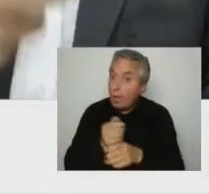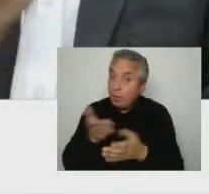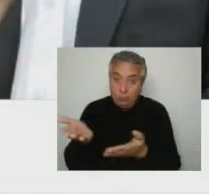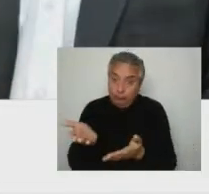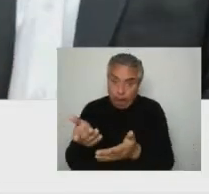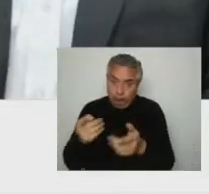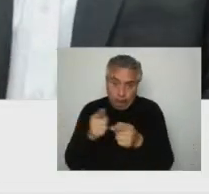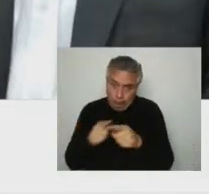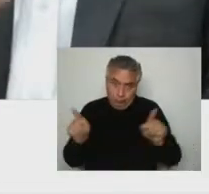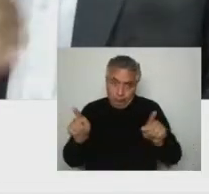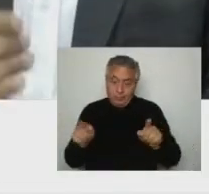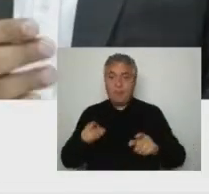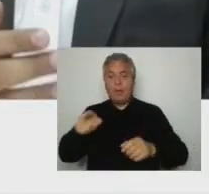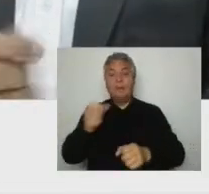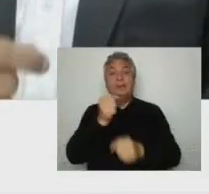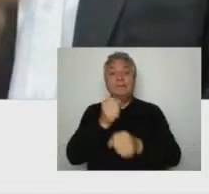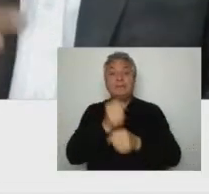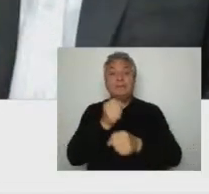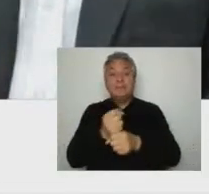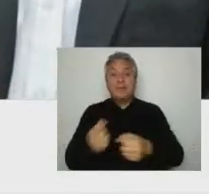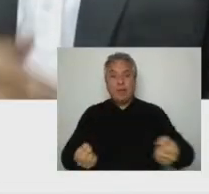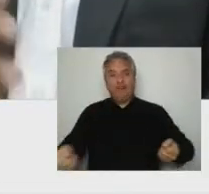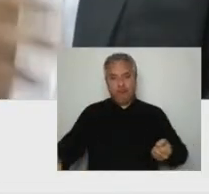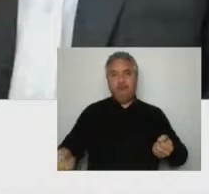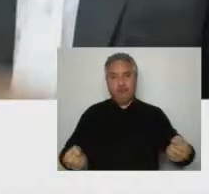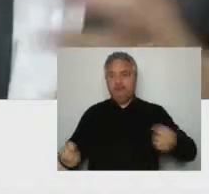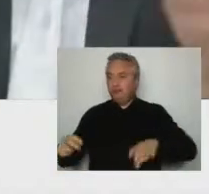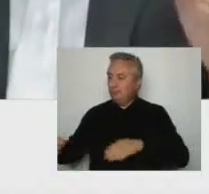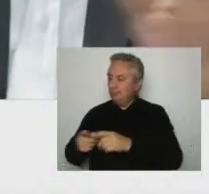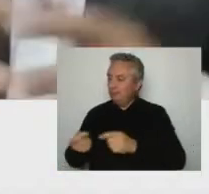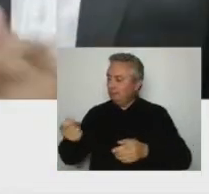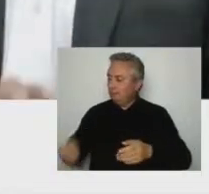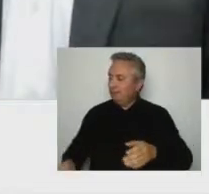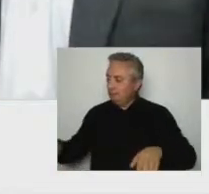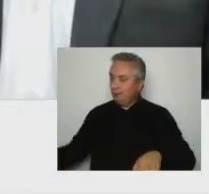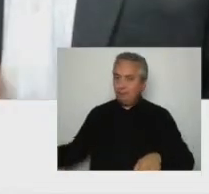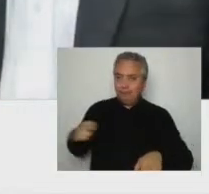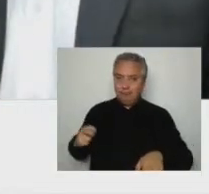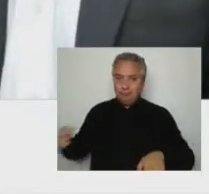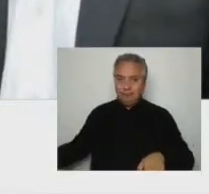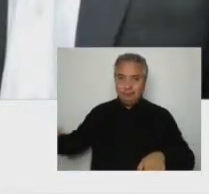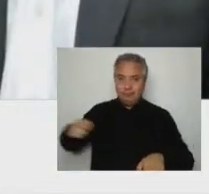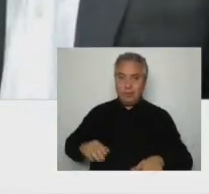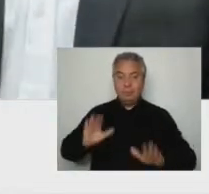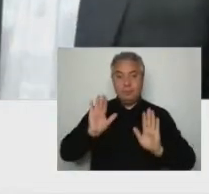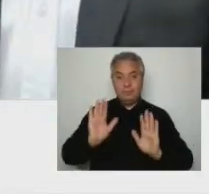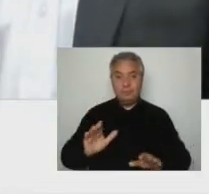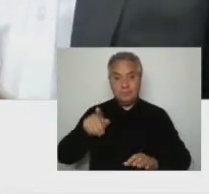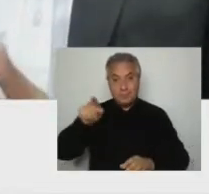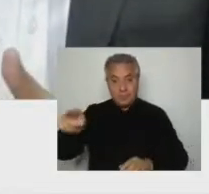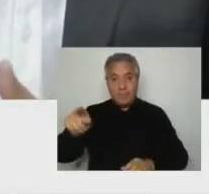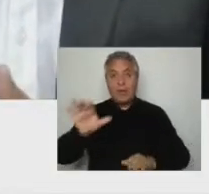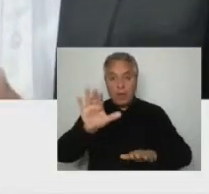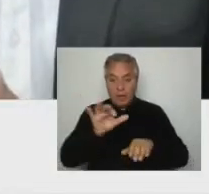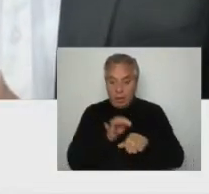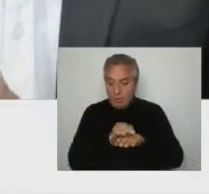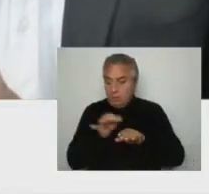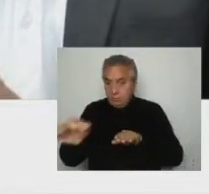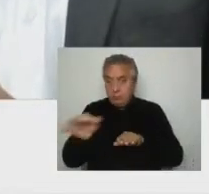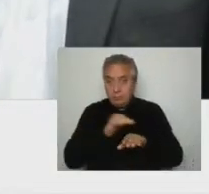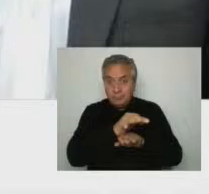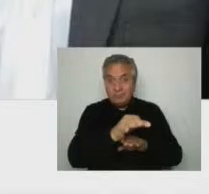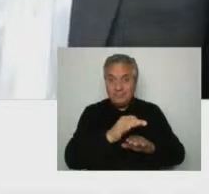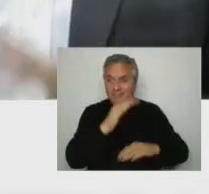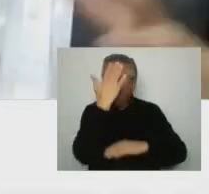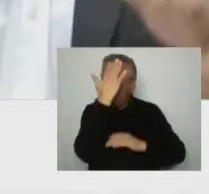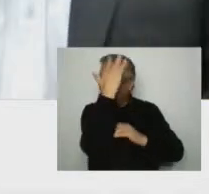We are working in different areas throughout the country because we know that, for example, in Lima, you may have